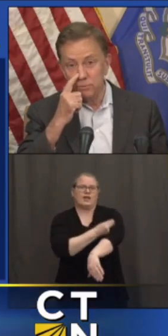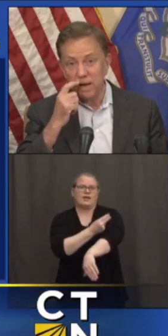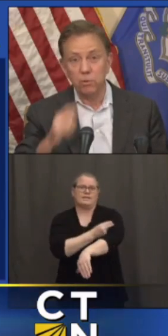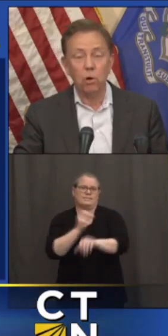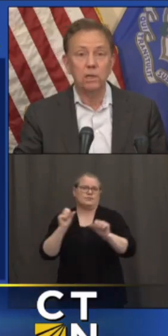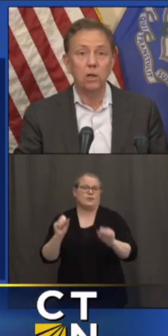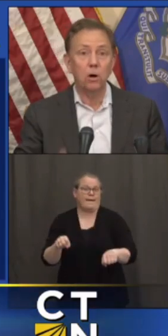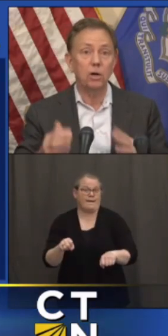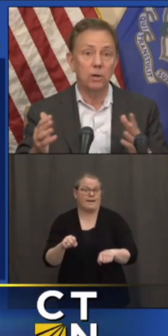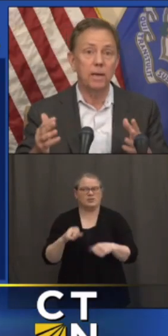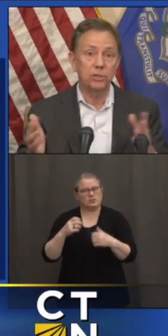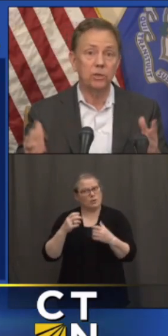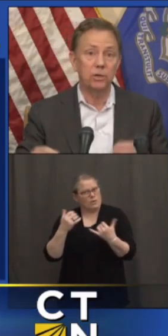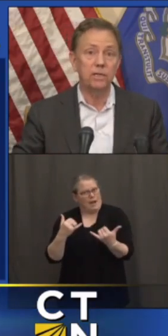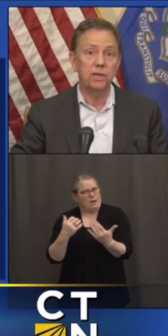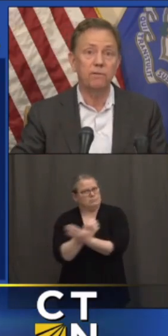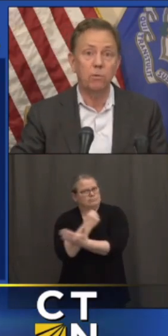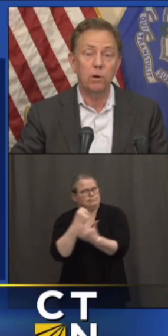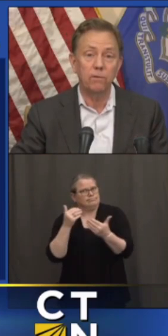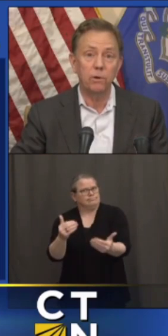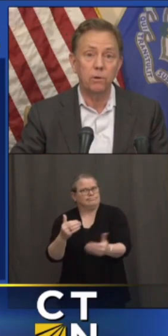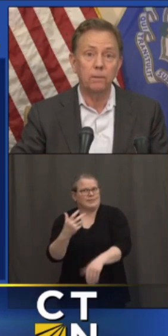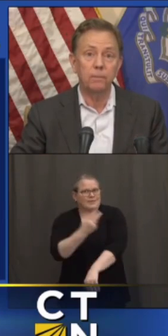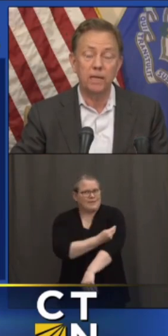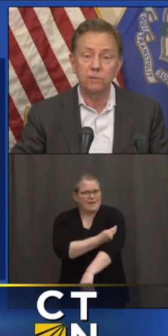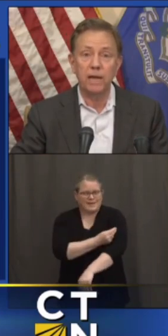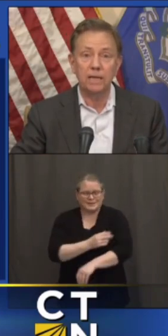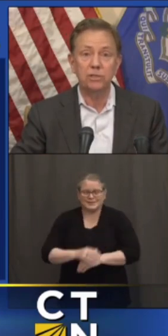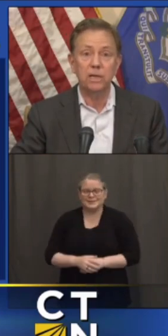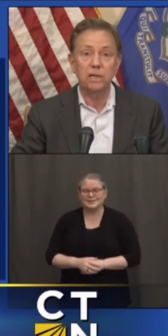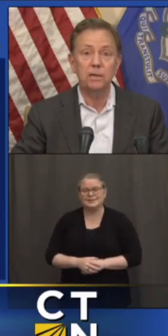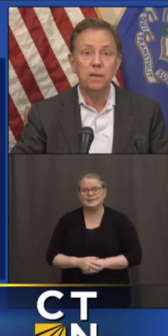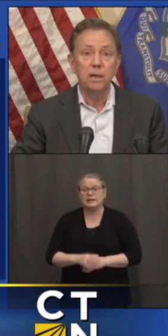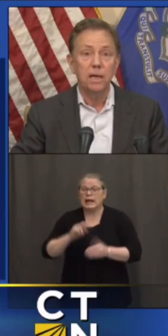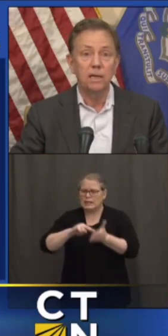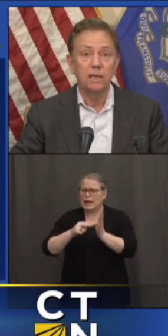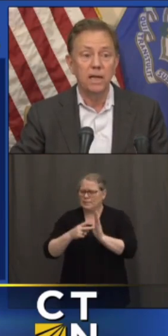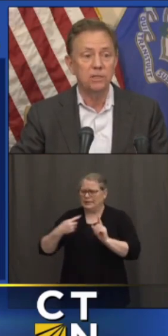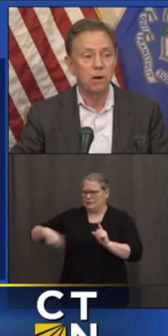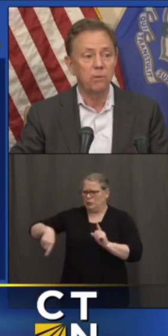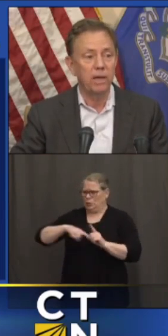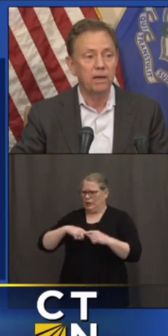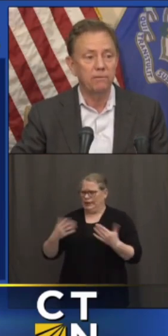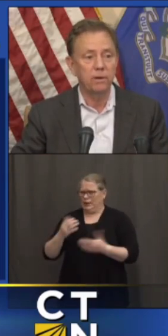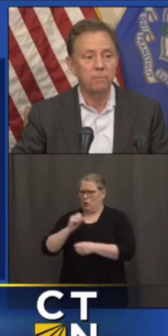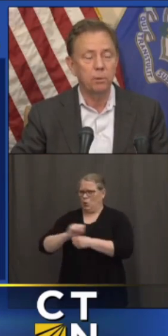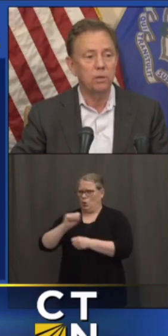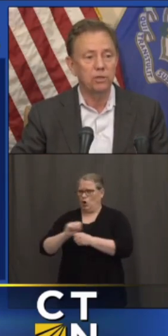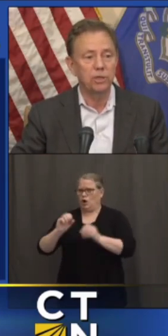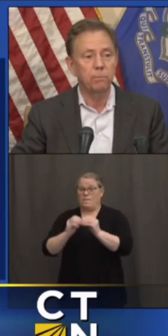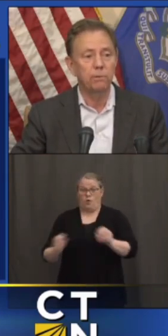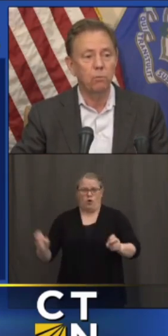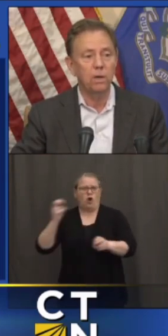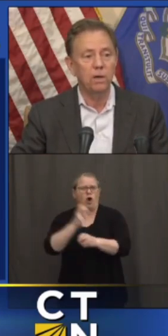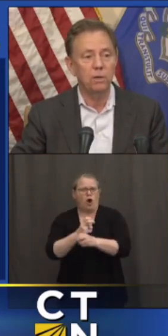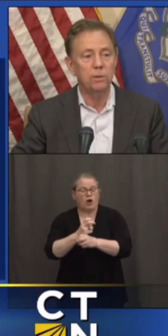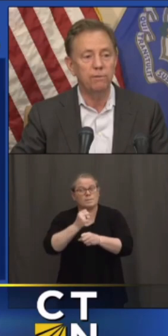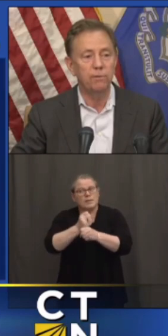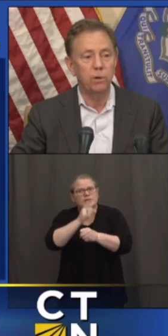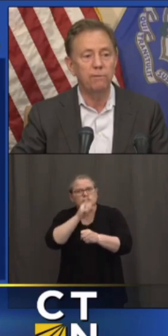That means we have to work a little harder to make sure each and every one of you gets vaccinated, and that's why we have a partnership